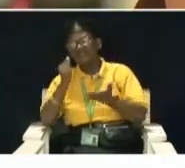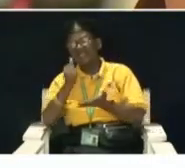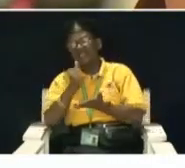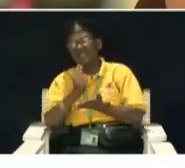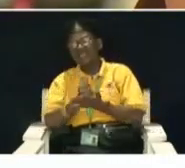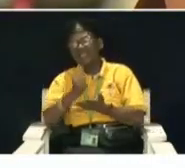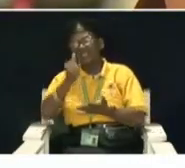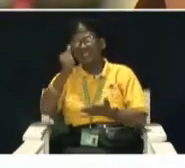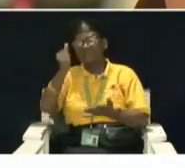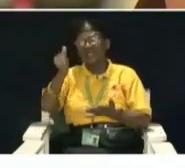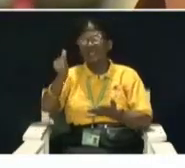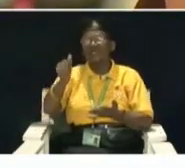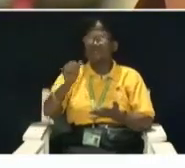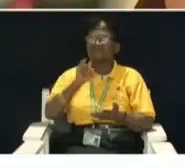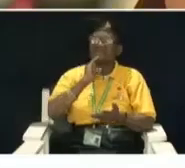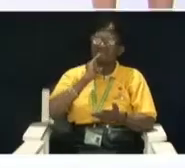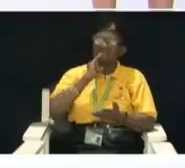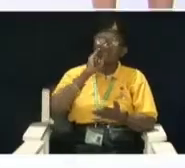alive.